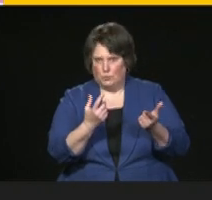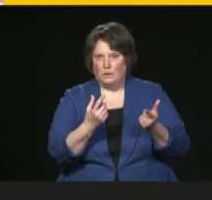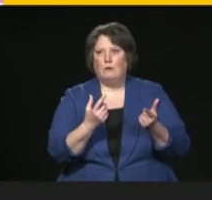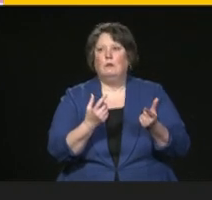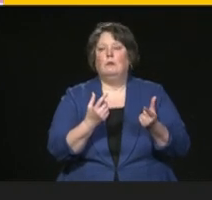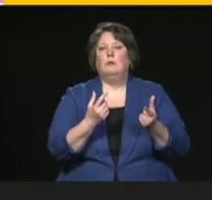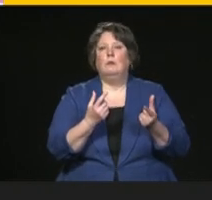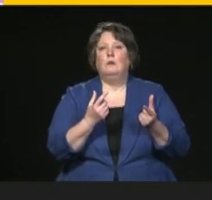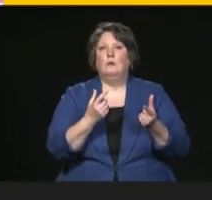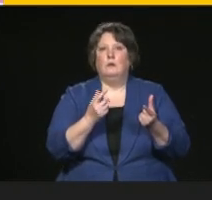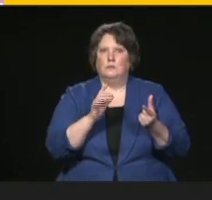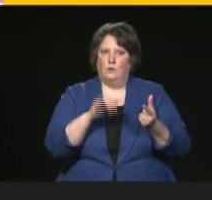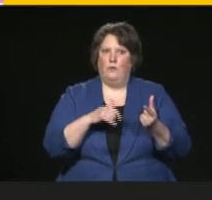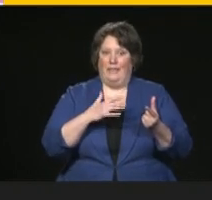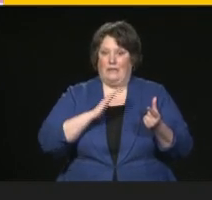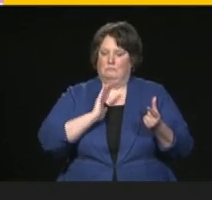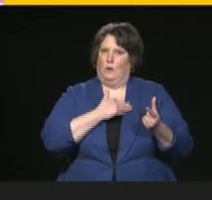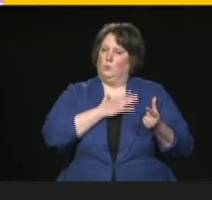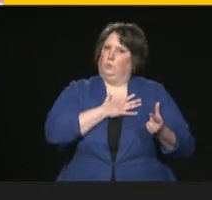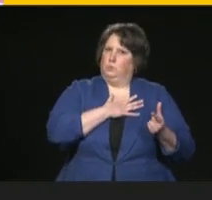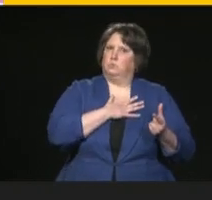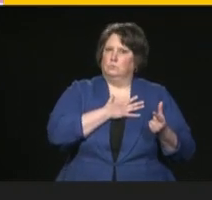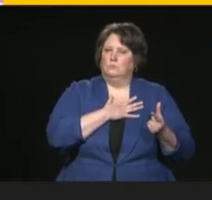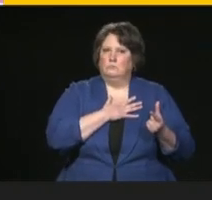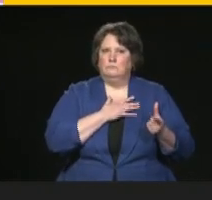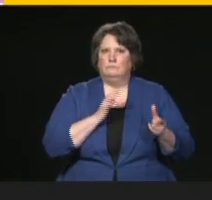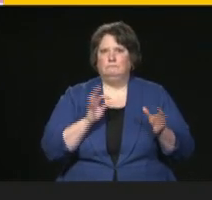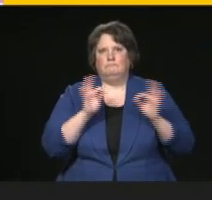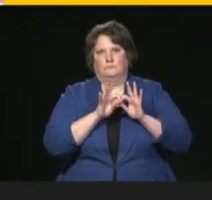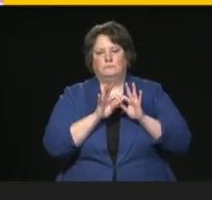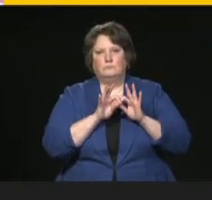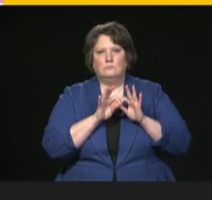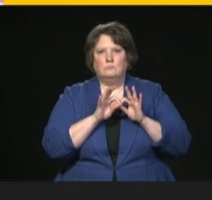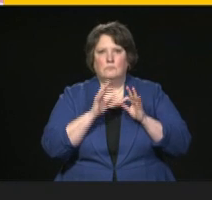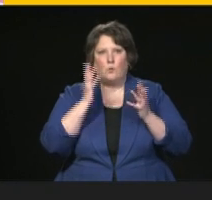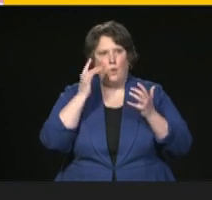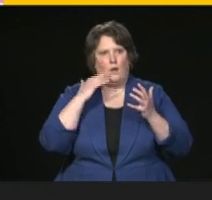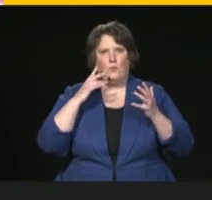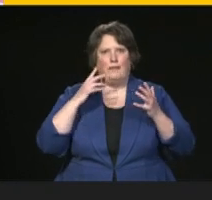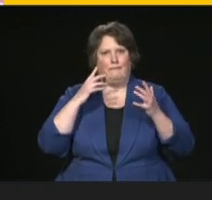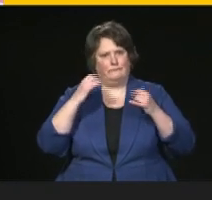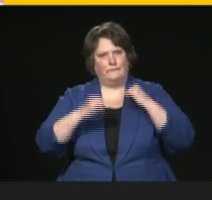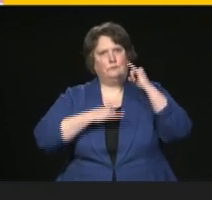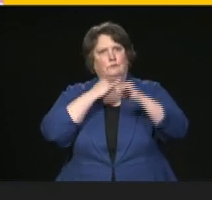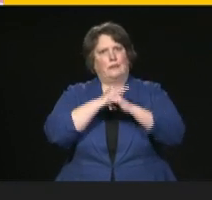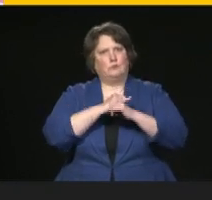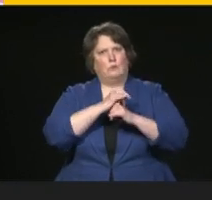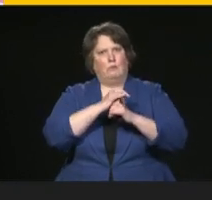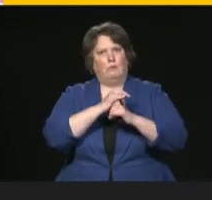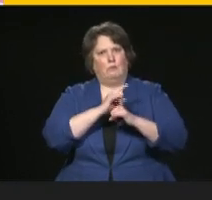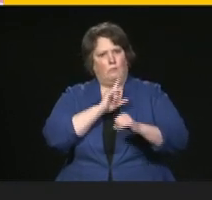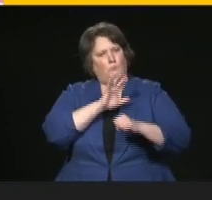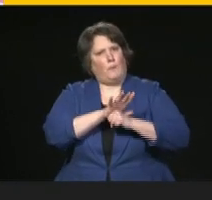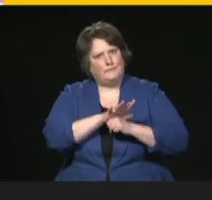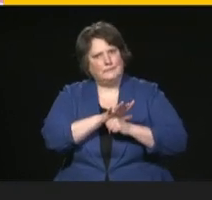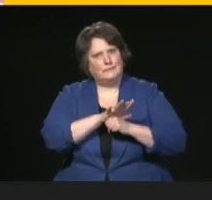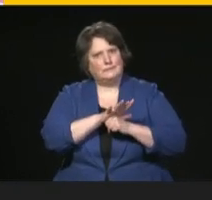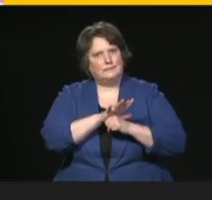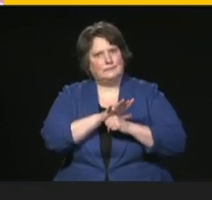to abide by our international commitments, very much including when it comes to